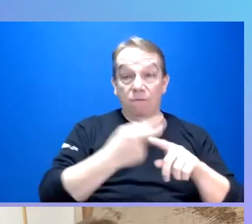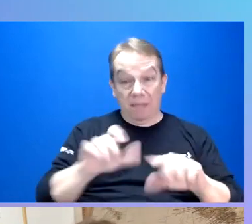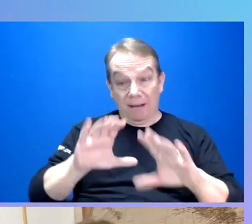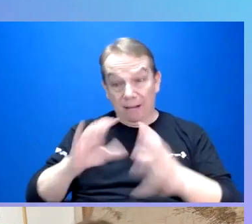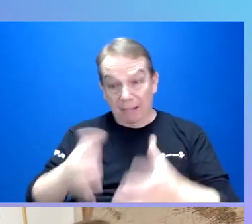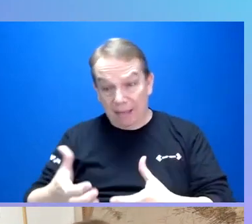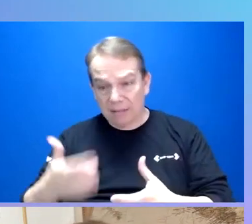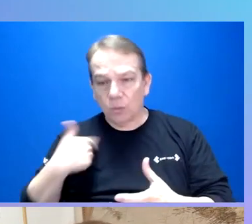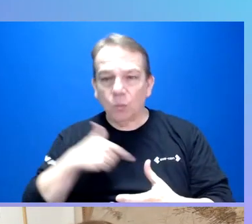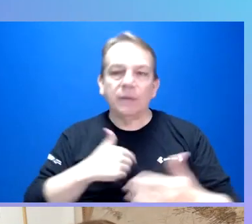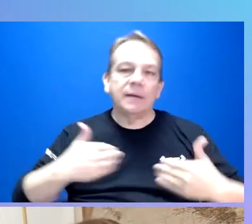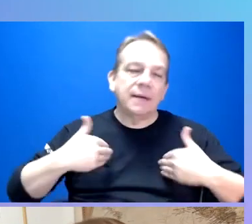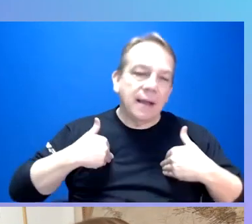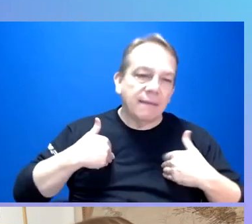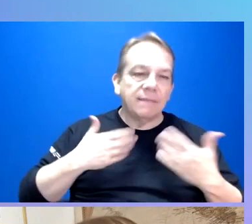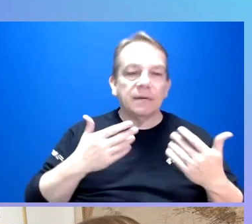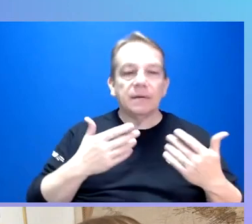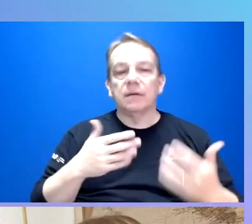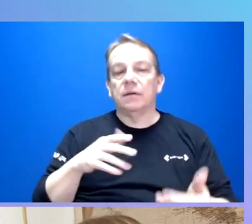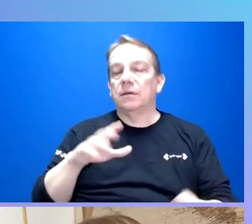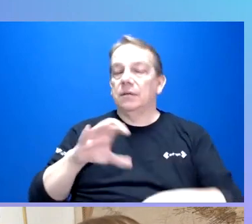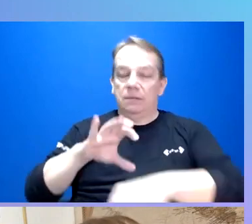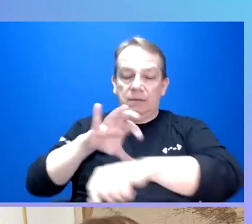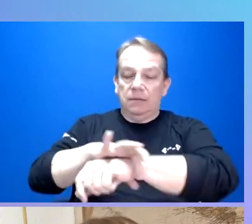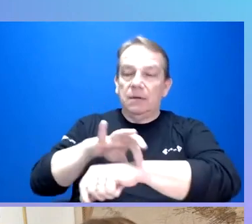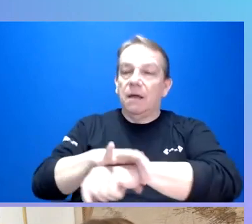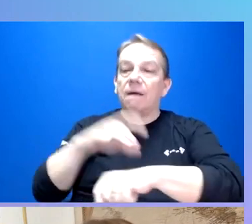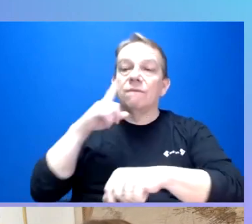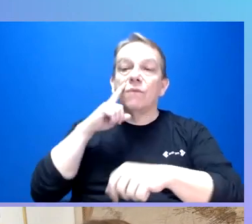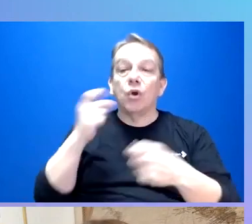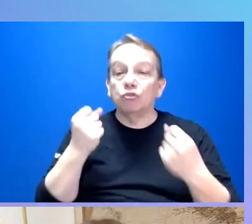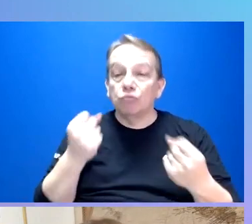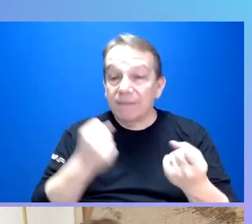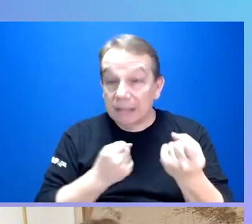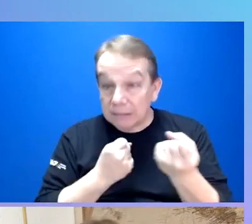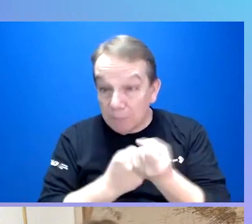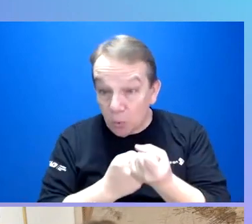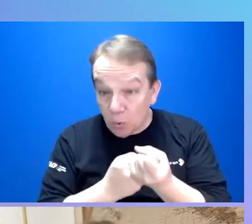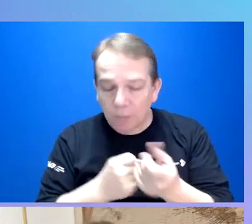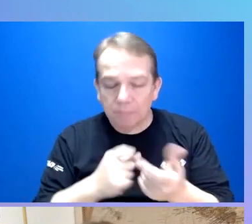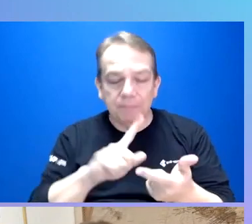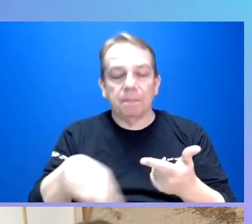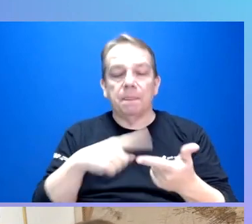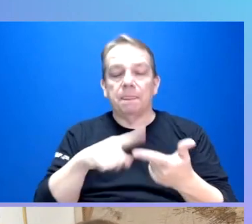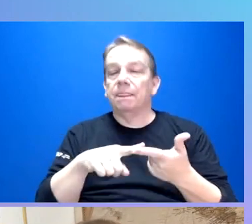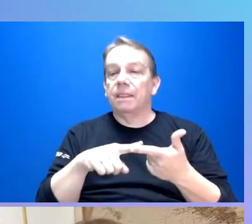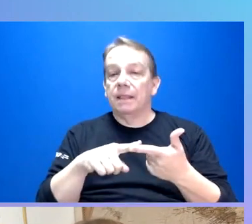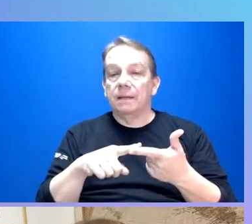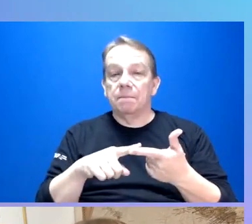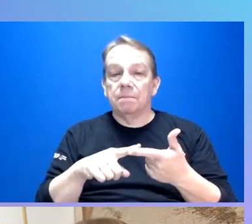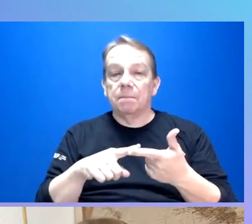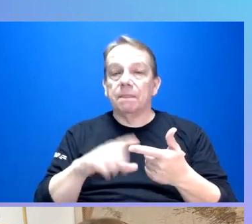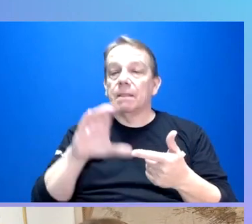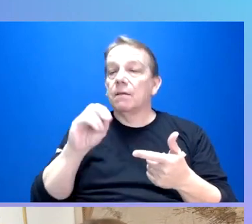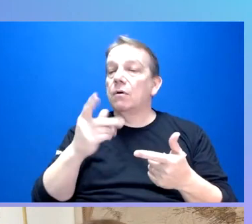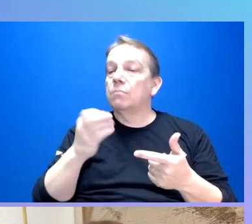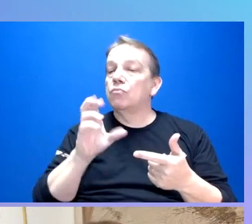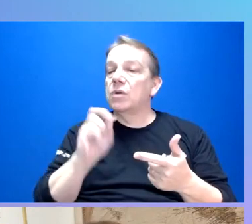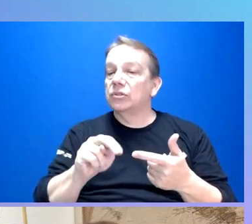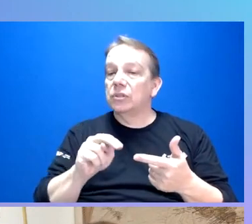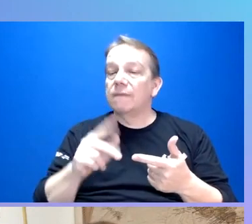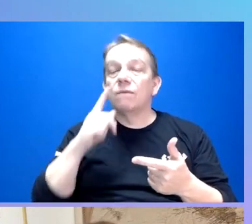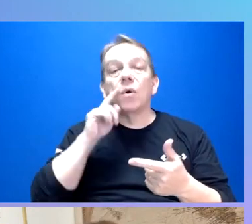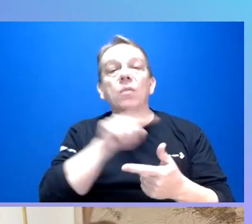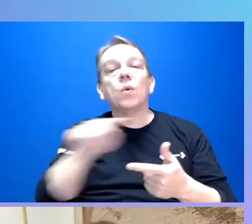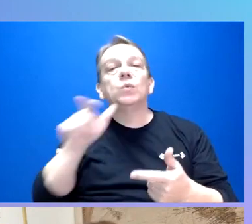we had an assistive wrist wearable for driving support. We had compression garments for